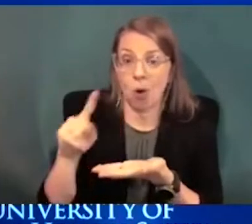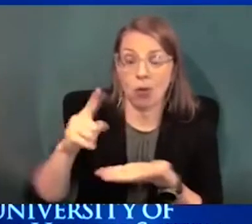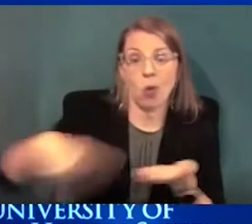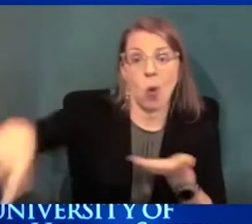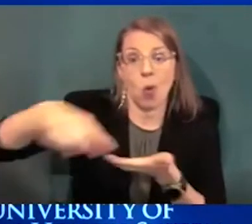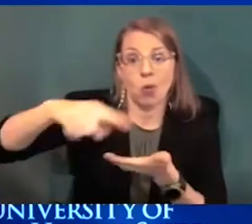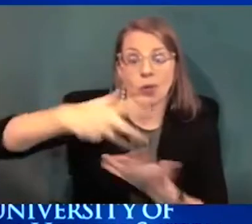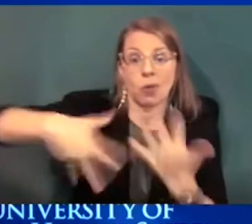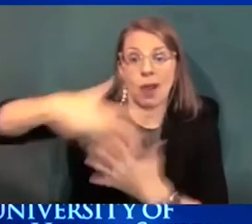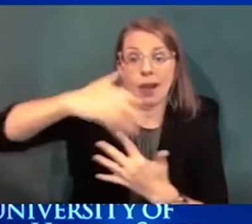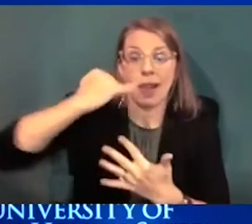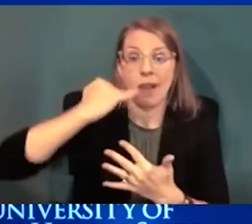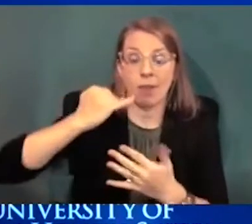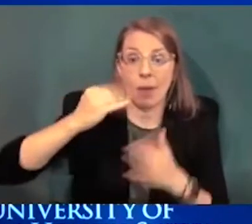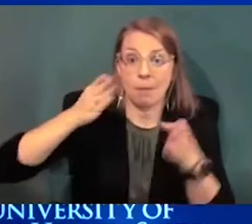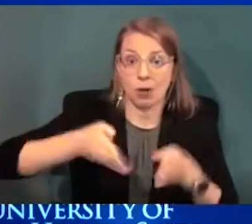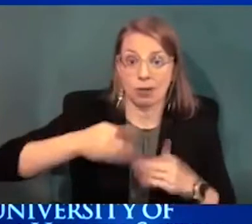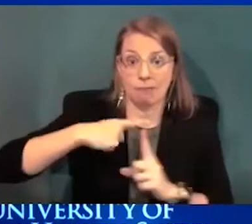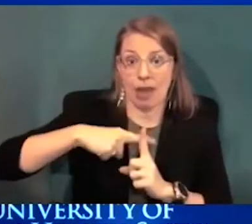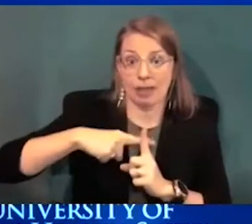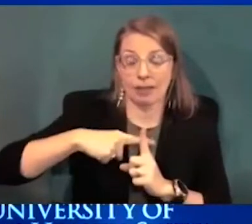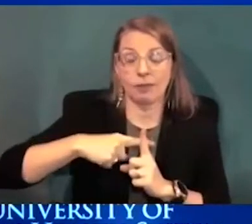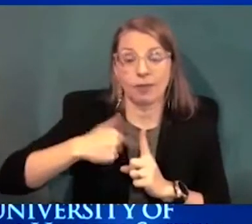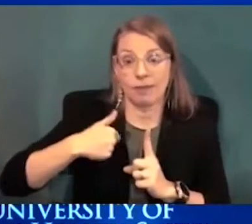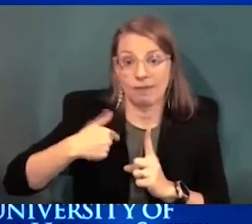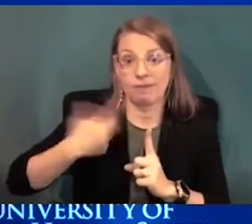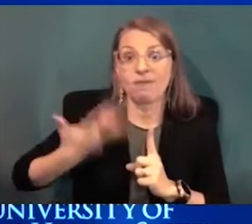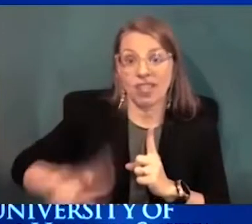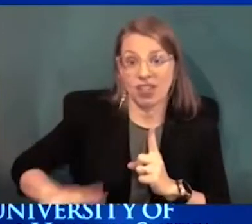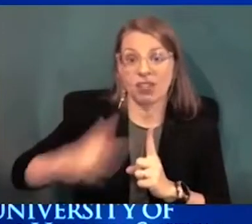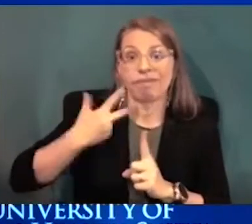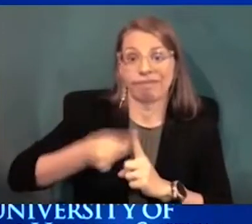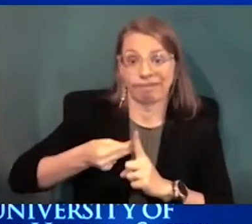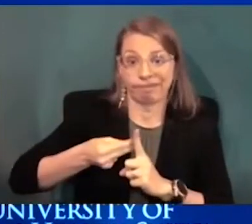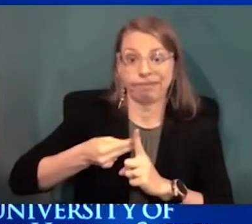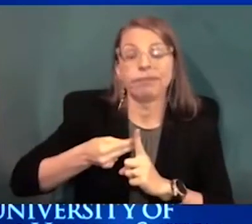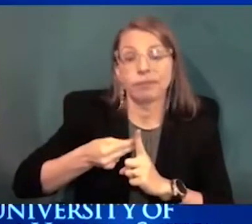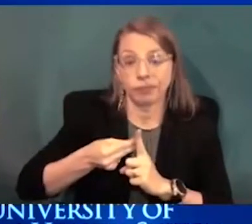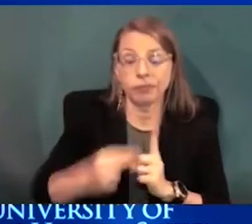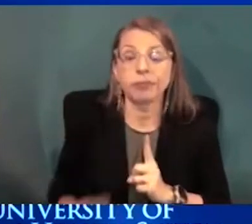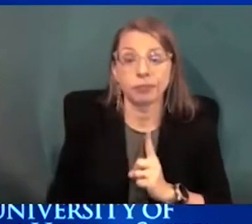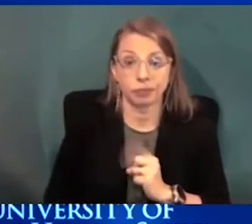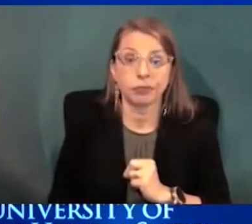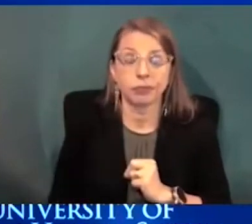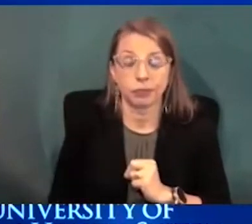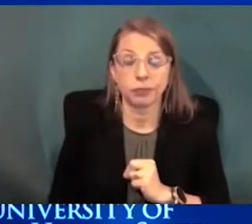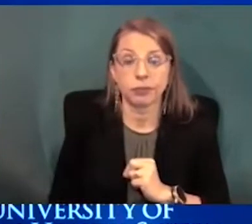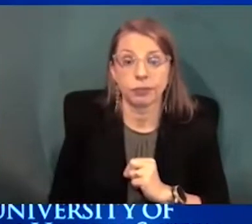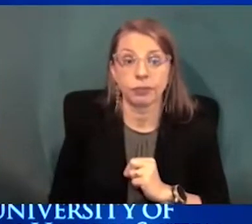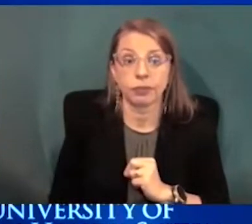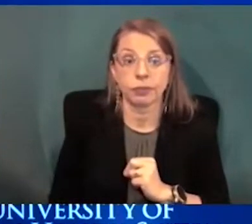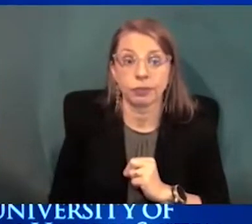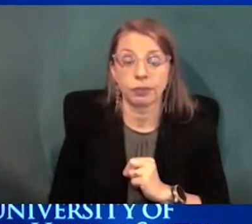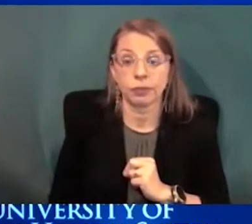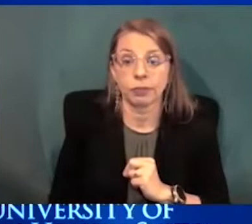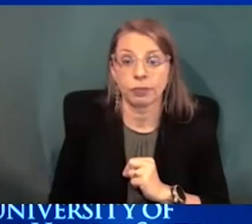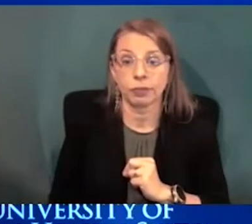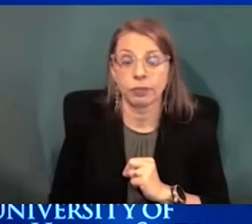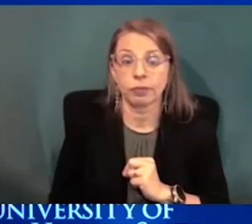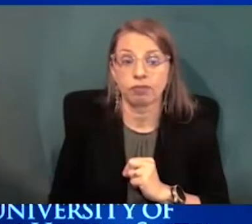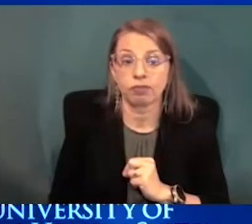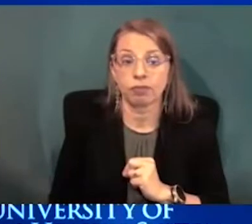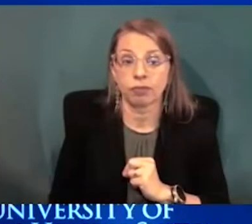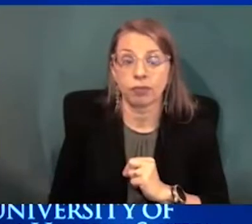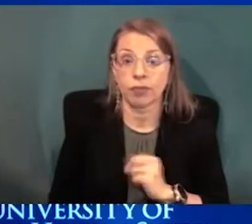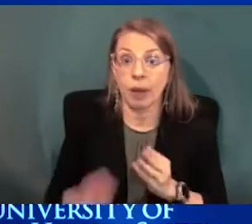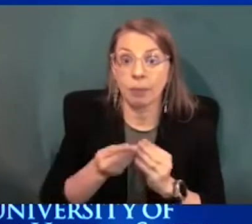who's positive is somebody who has been vaccinated. But it doesn't go away. It's a